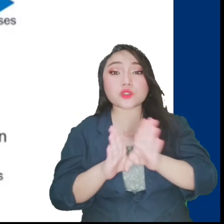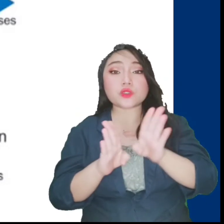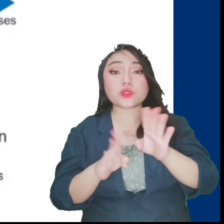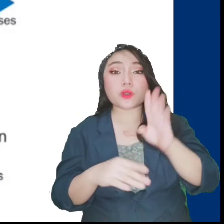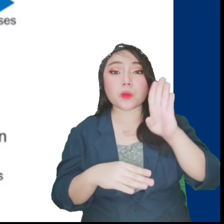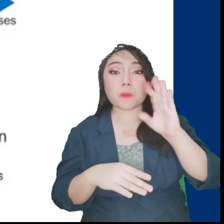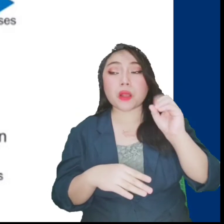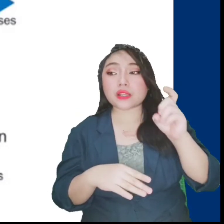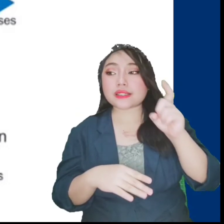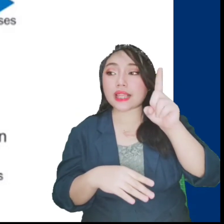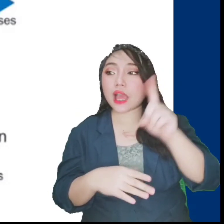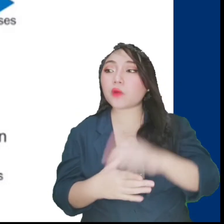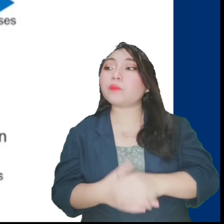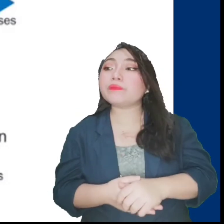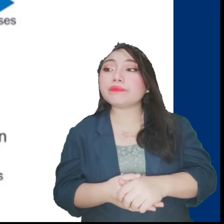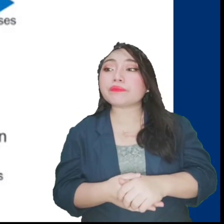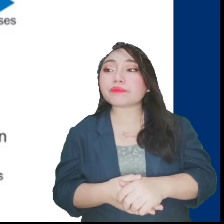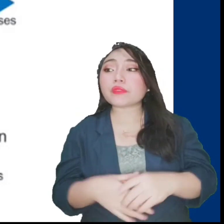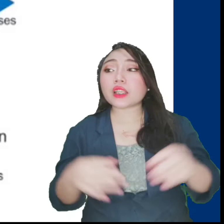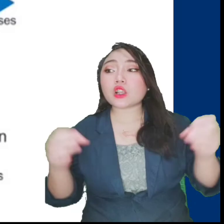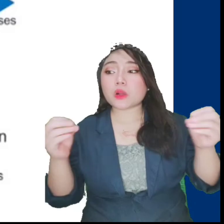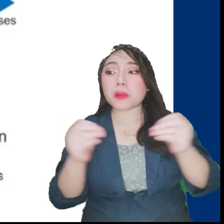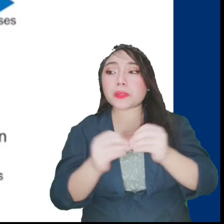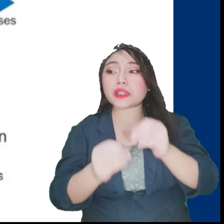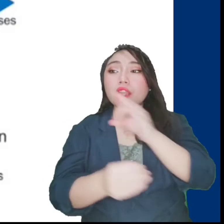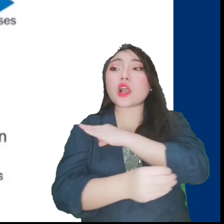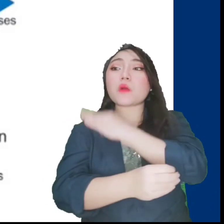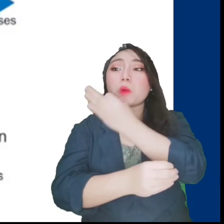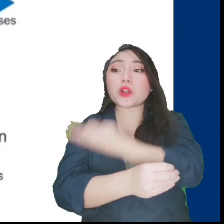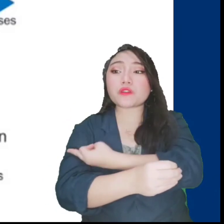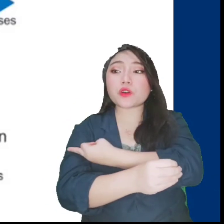In the upper picture, you would see there's only one box.